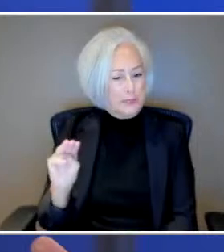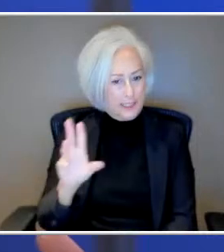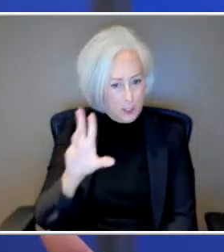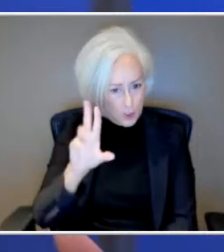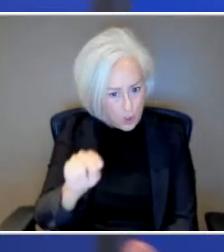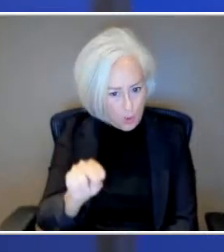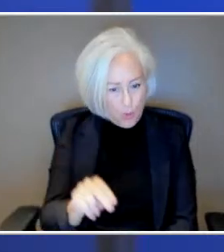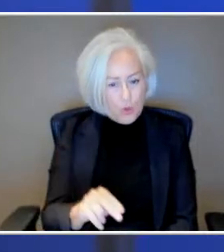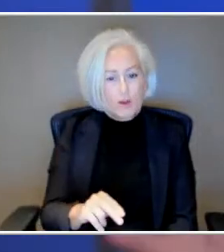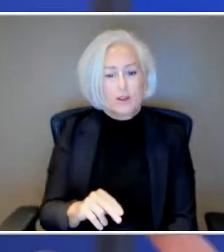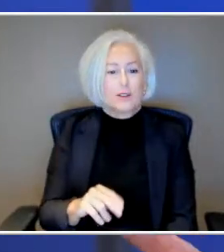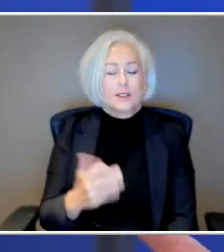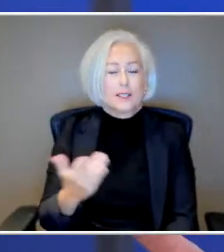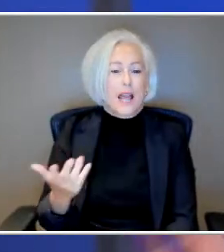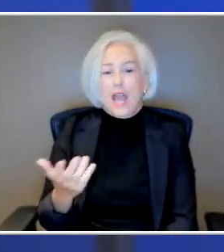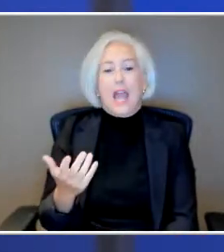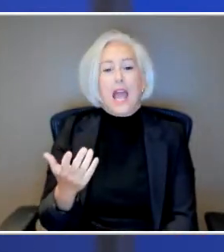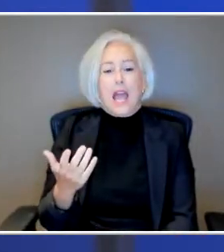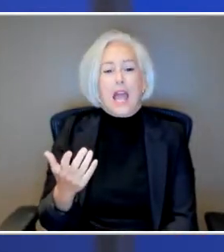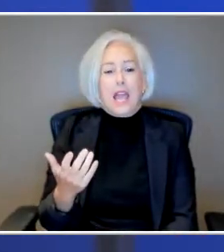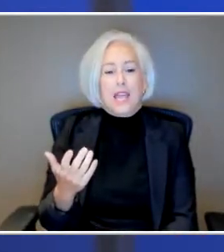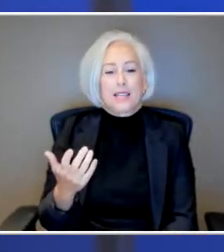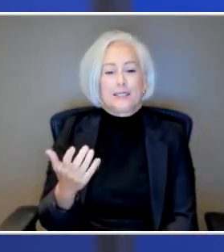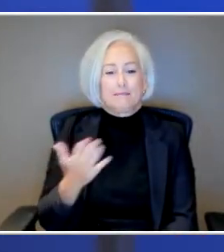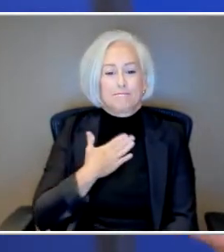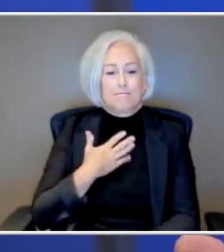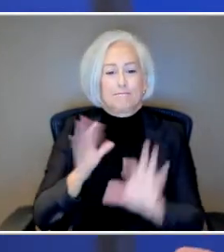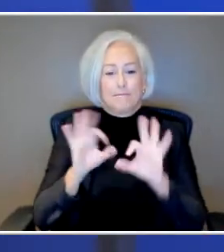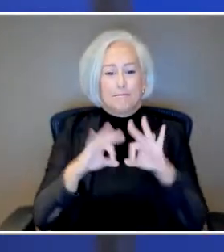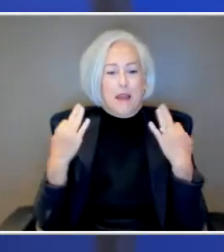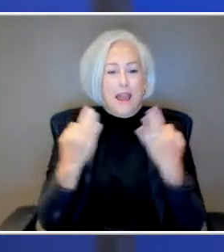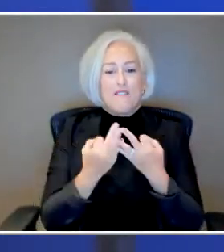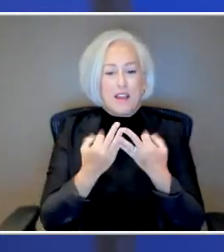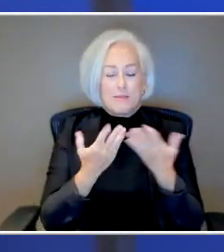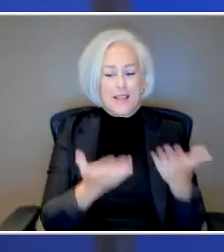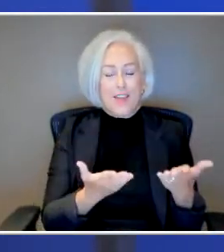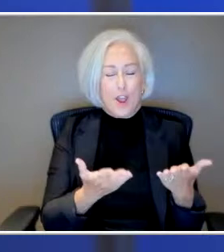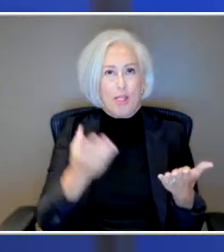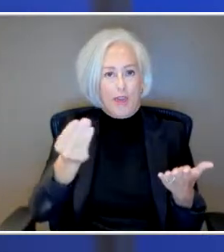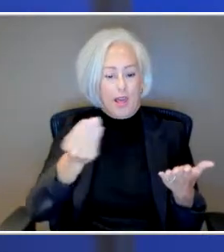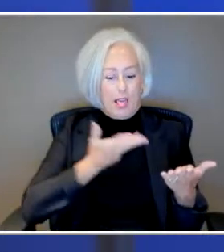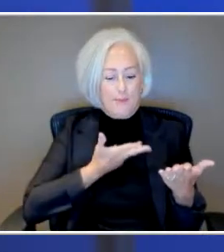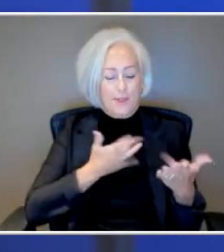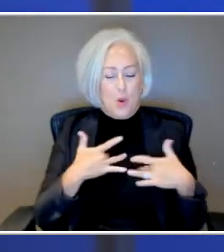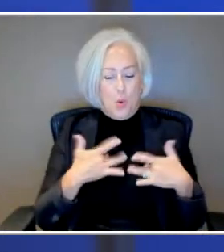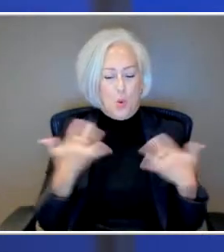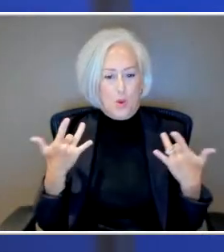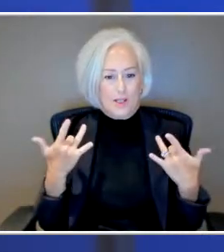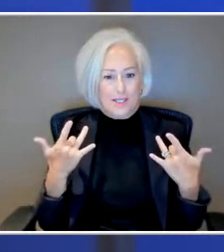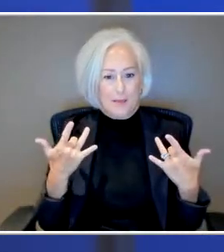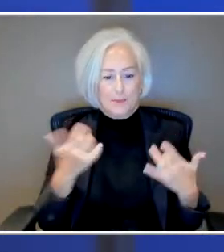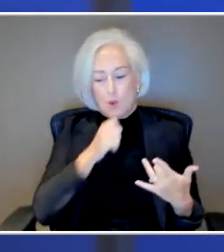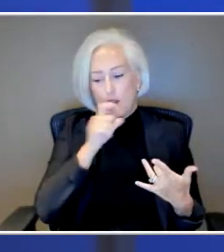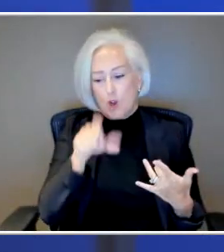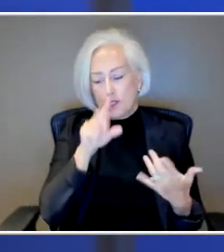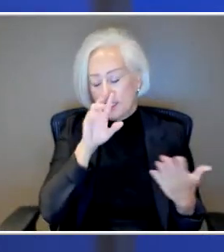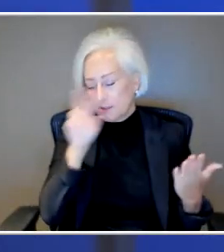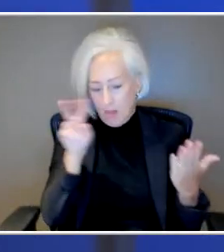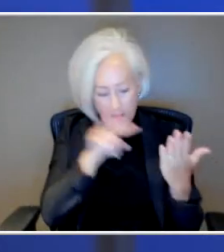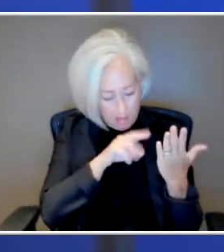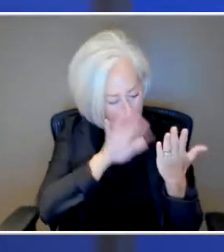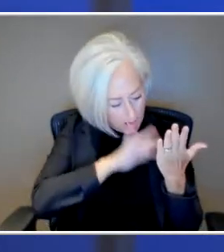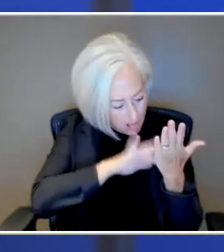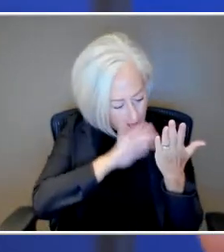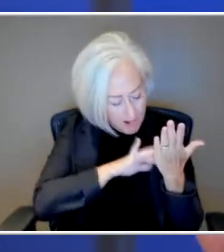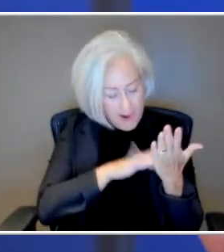mean, I have all my family members, they just keep me updated, so I feel like it's one less thing I have to do. It's just more